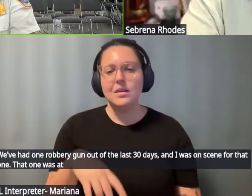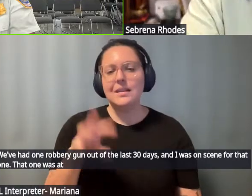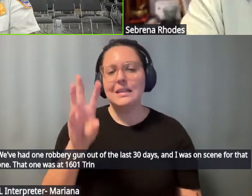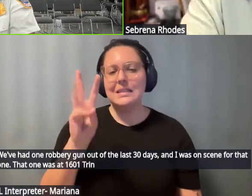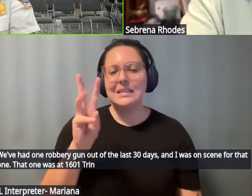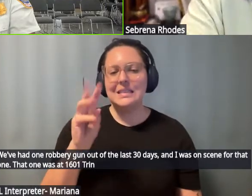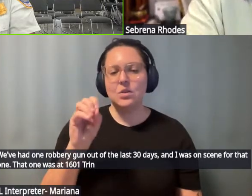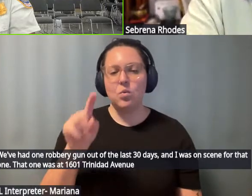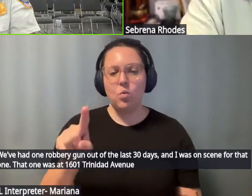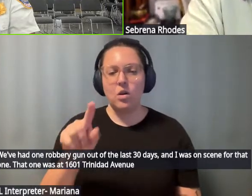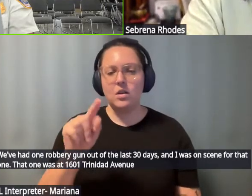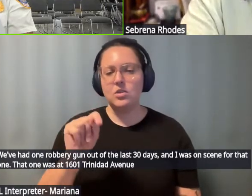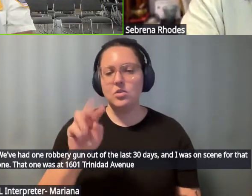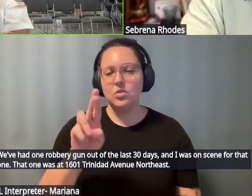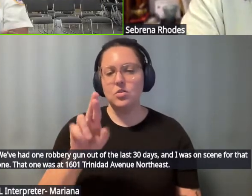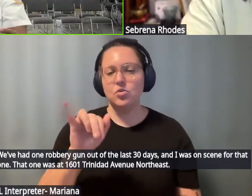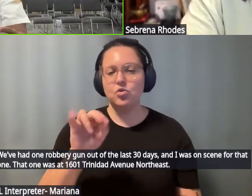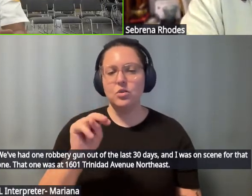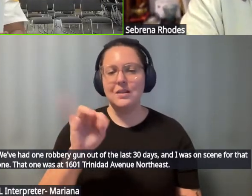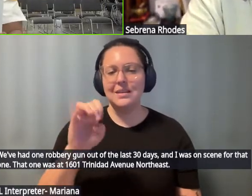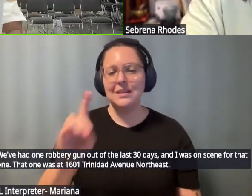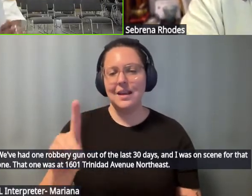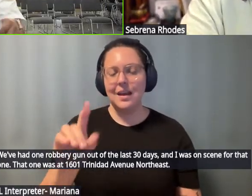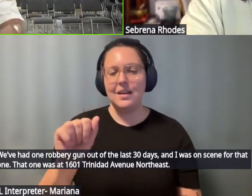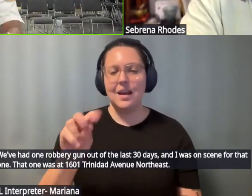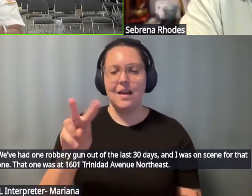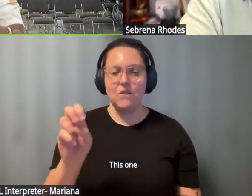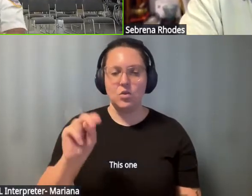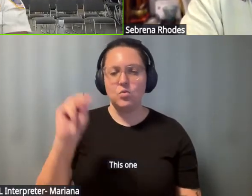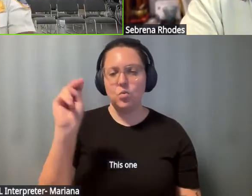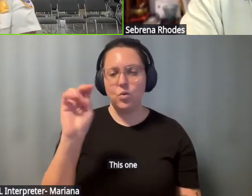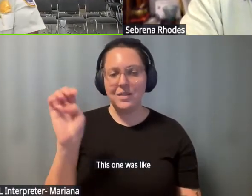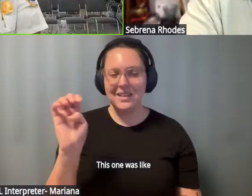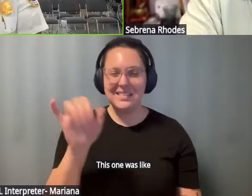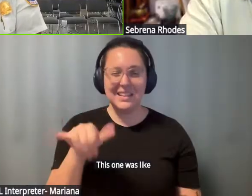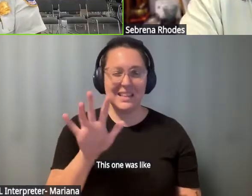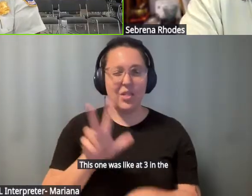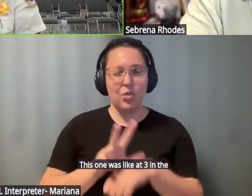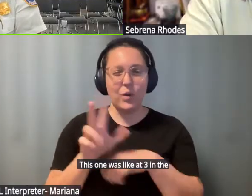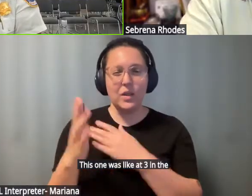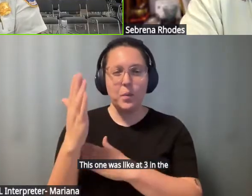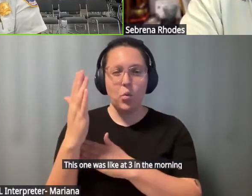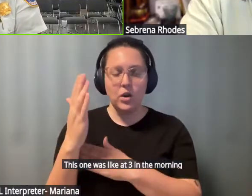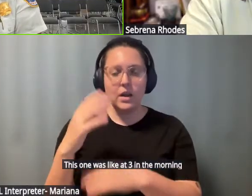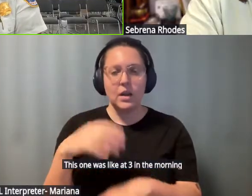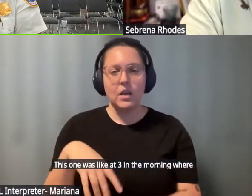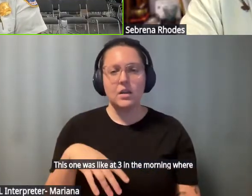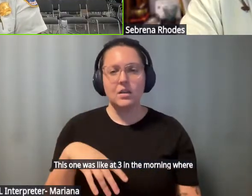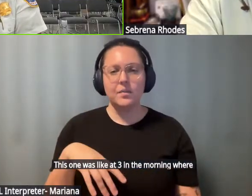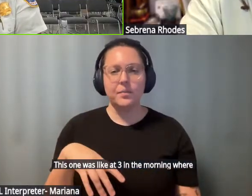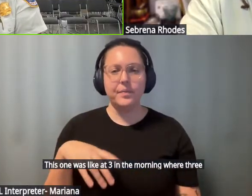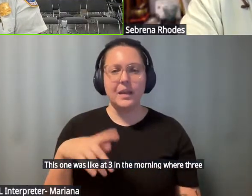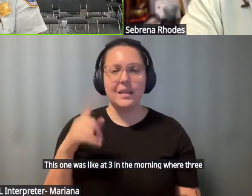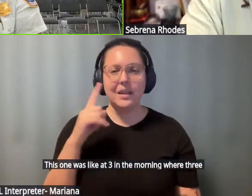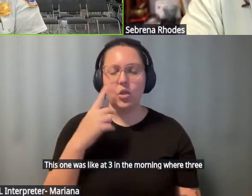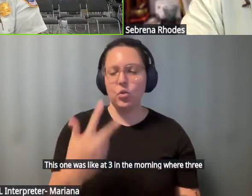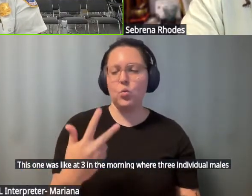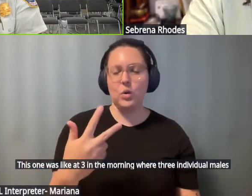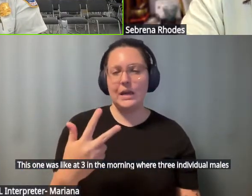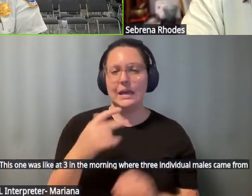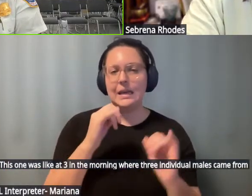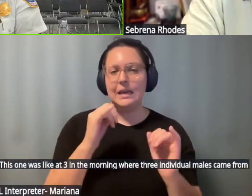Avenue Northeast. This one was like at 3 in the morning where 3 individual males came